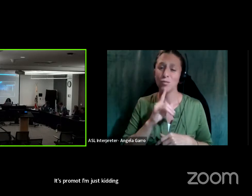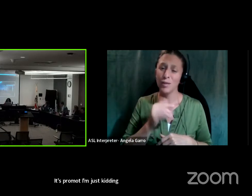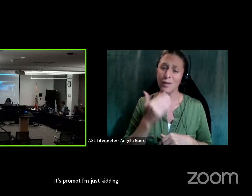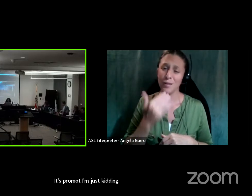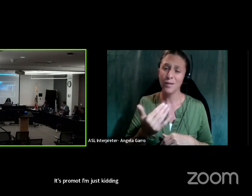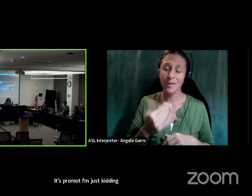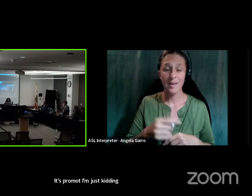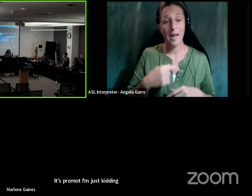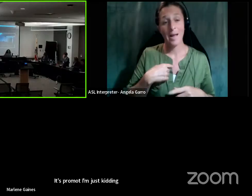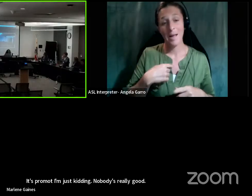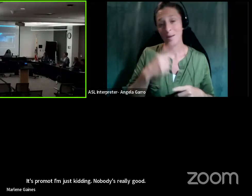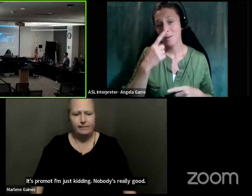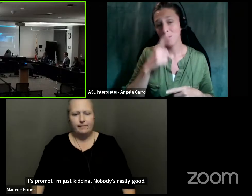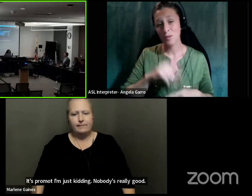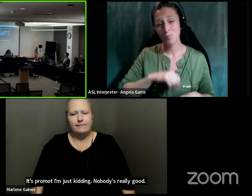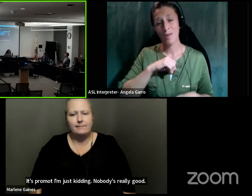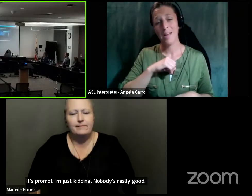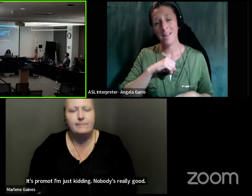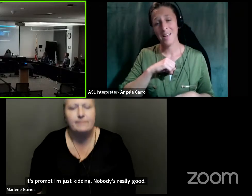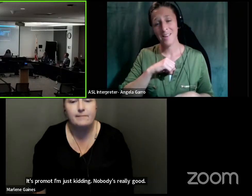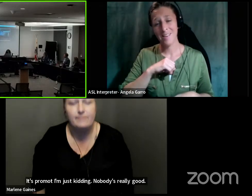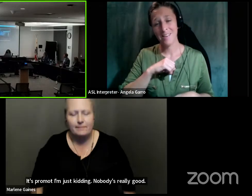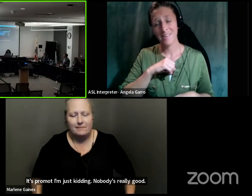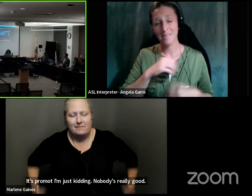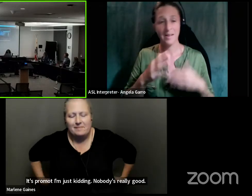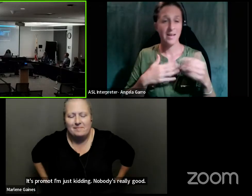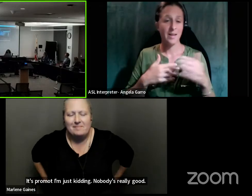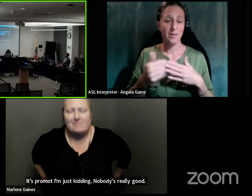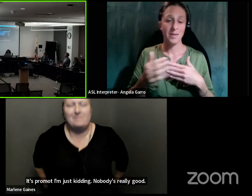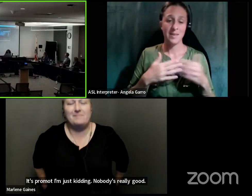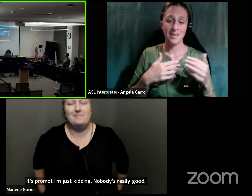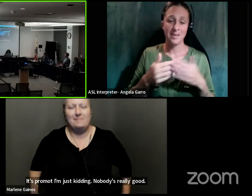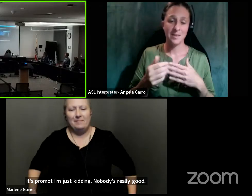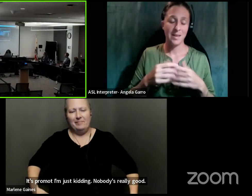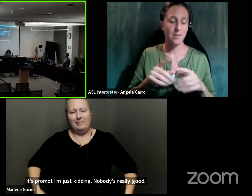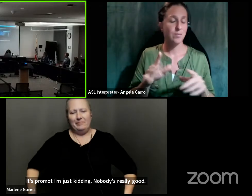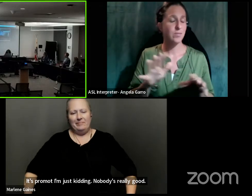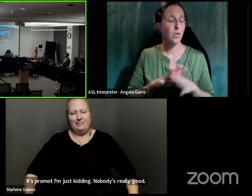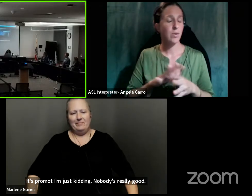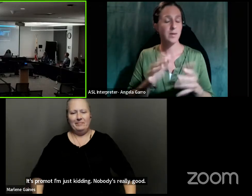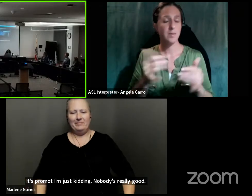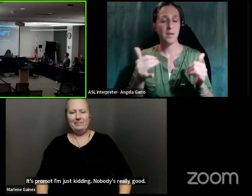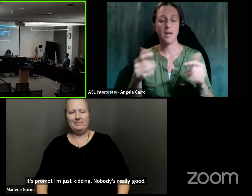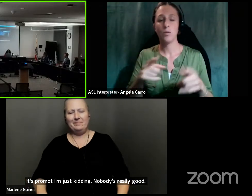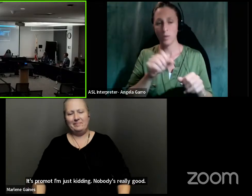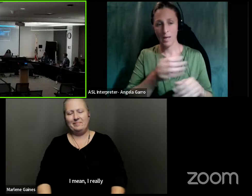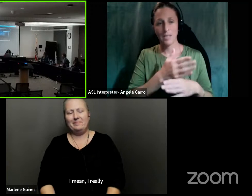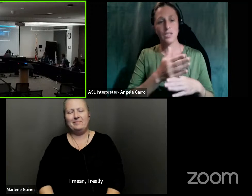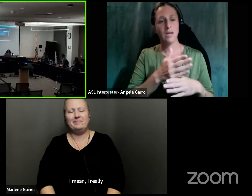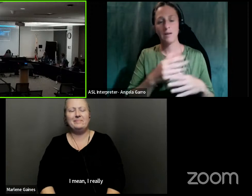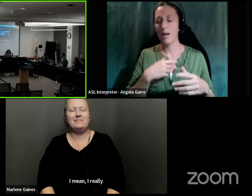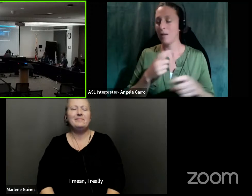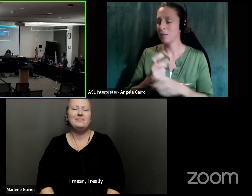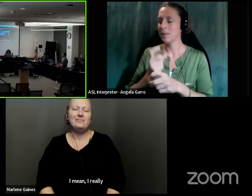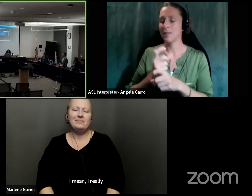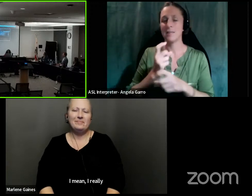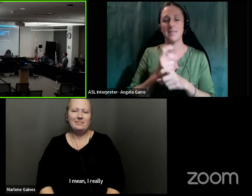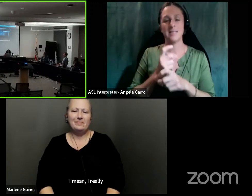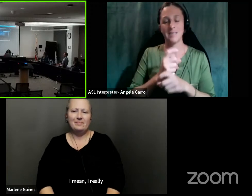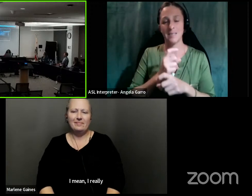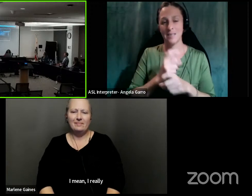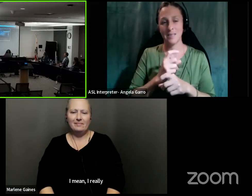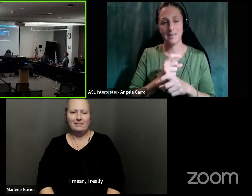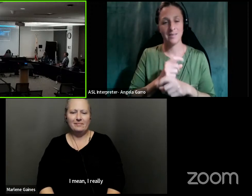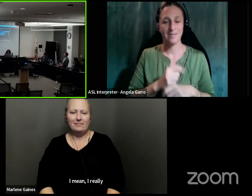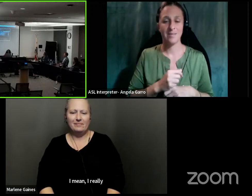I mean, I'm proud of it. Email Anyway, it to us. Email. it. I'm totally messing You around. can share it. I am totally messing around. Post